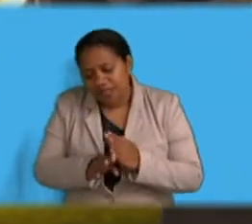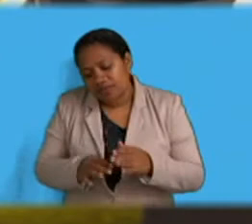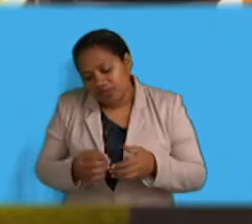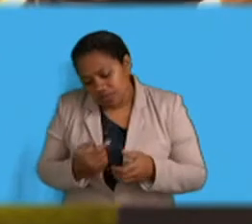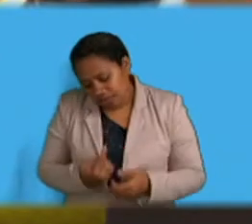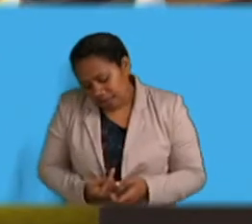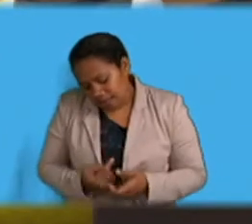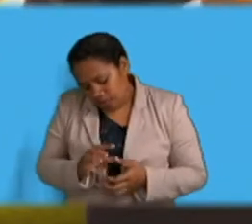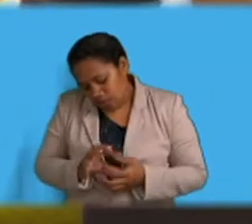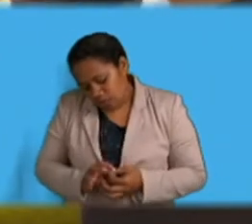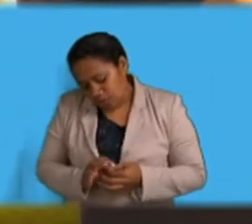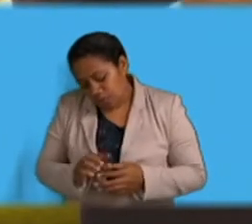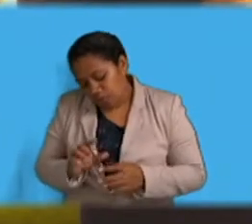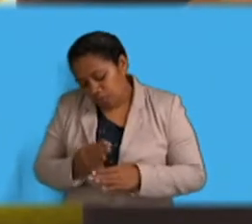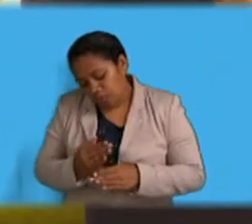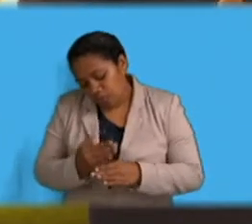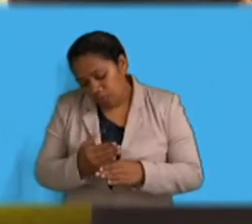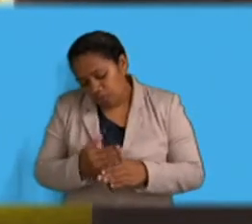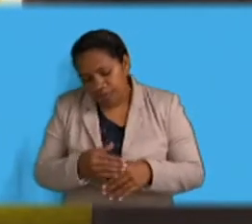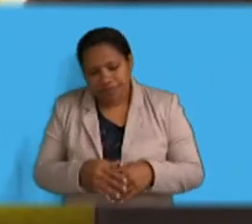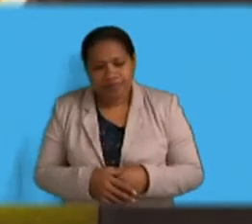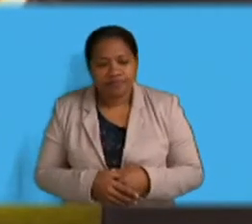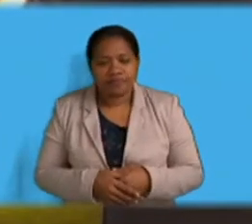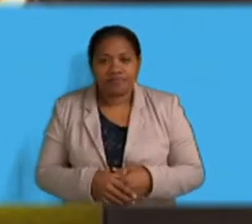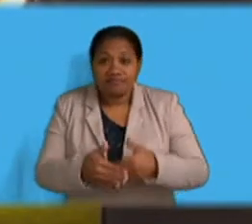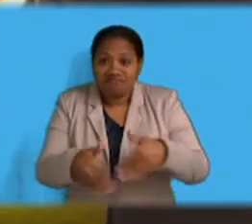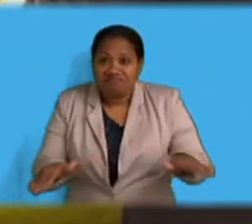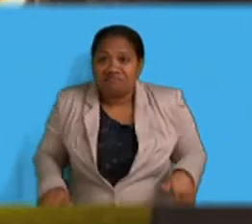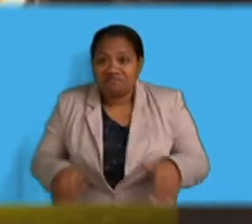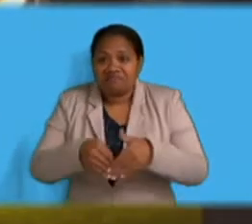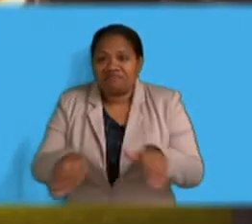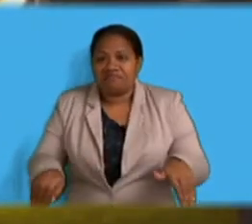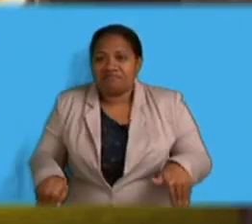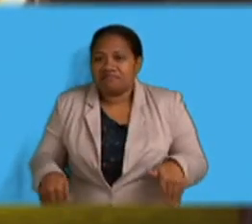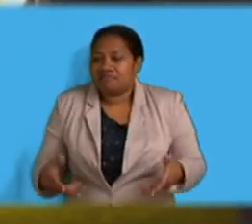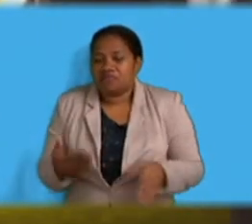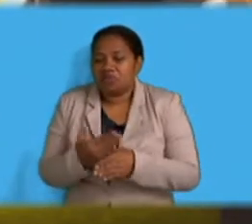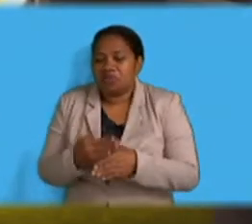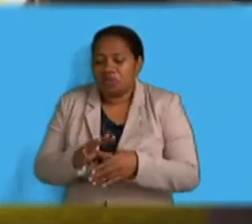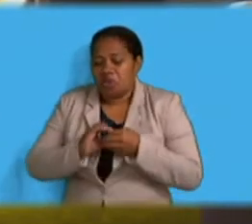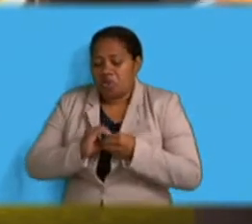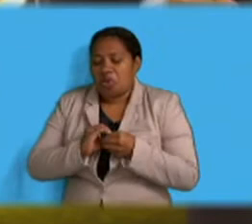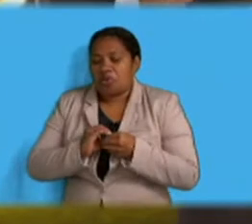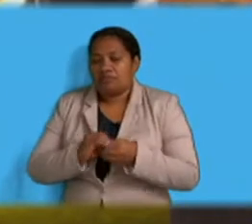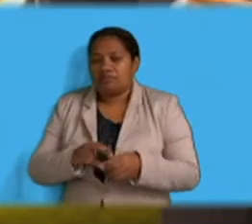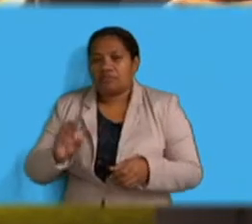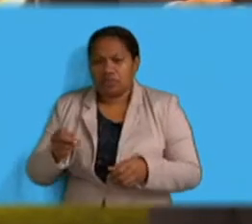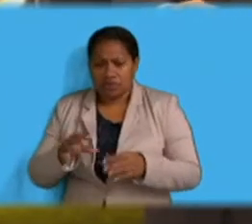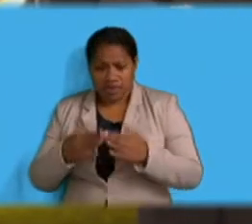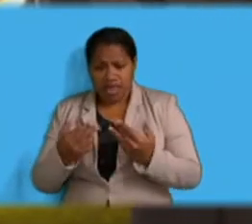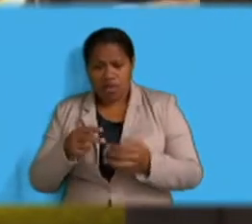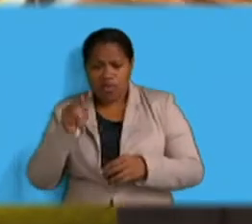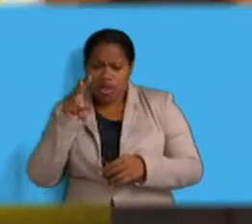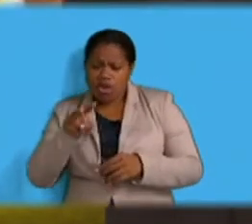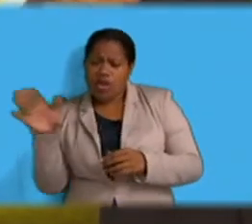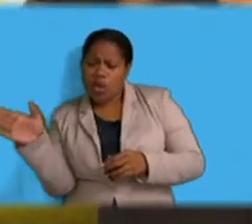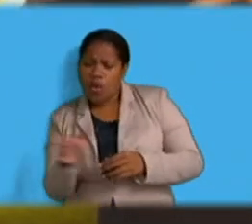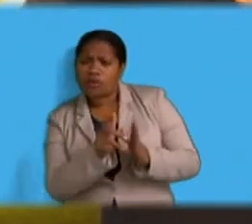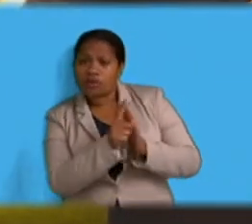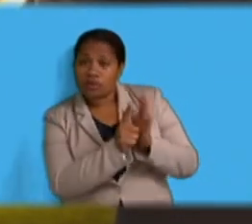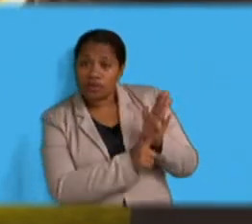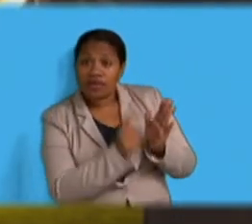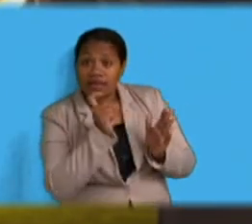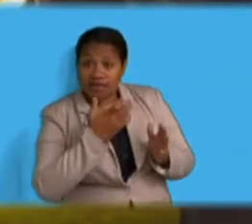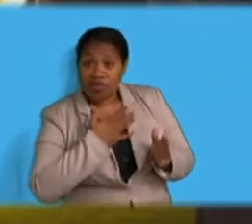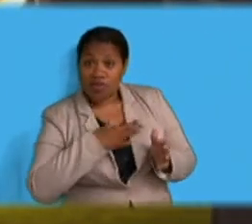actually, unfortunately, force them to operate as silos. So we are actually currently looking at all the laws. So if, for example, if I